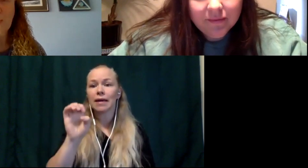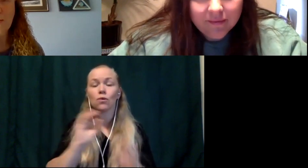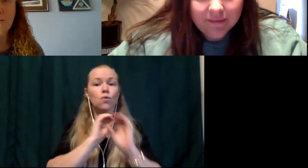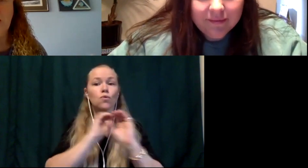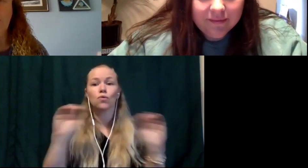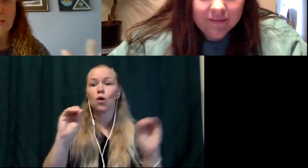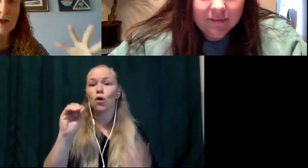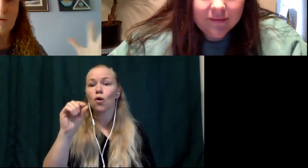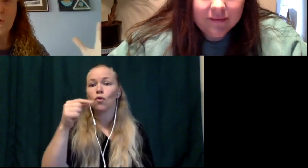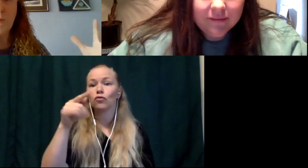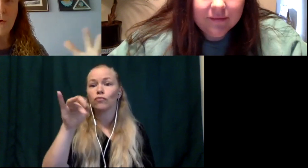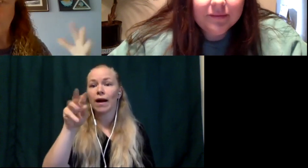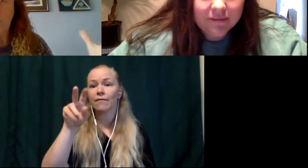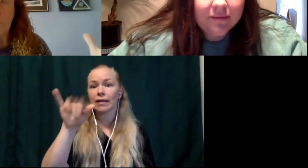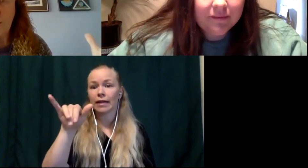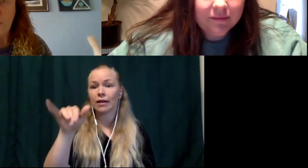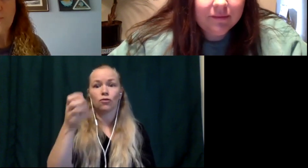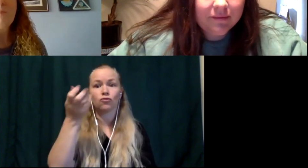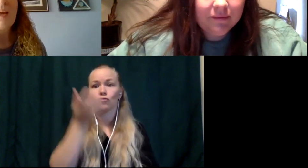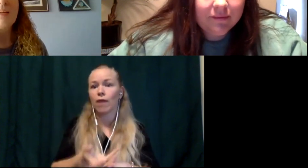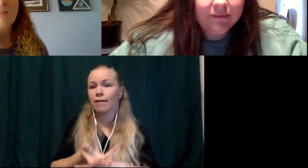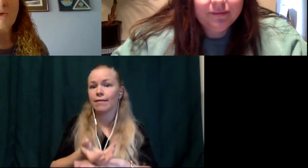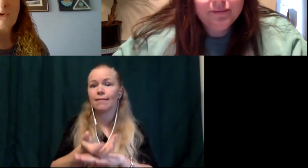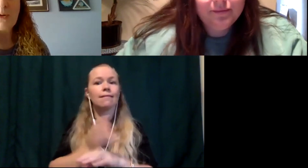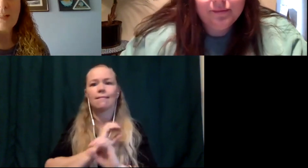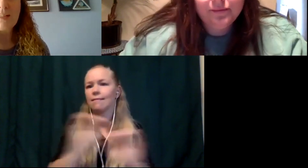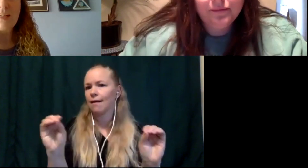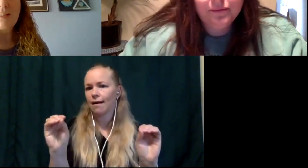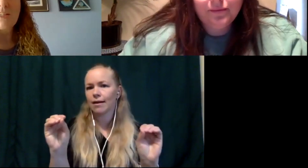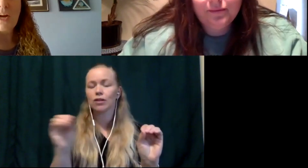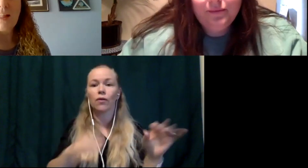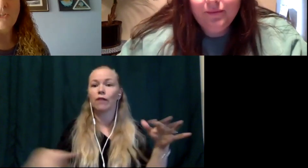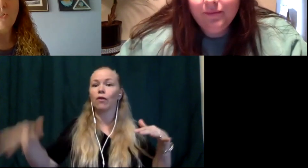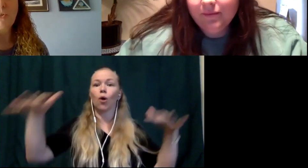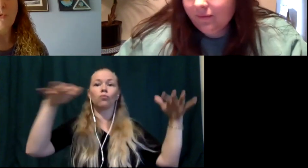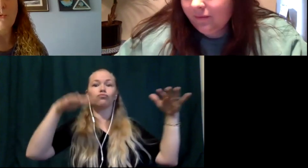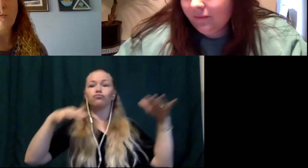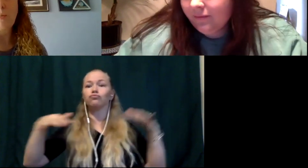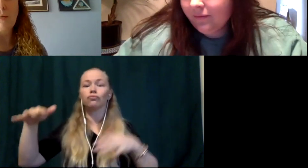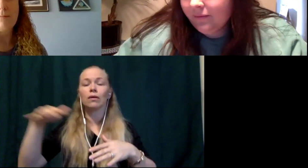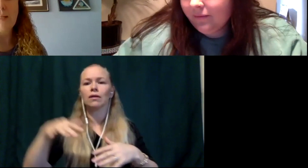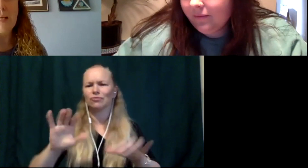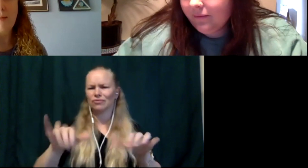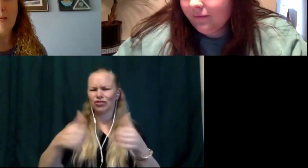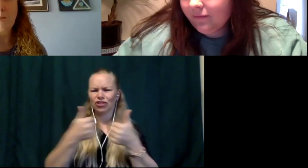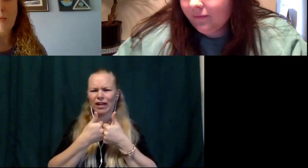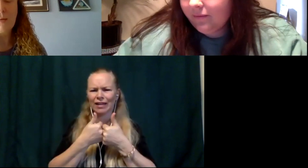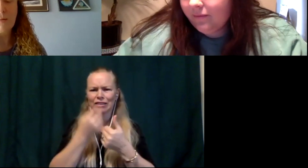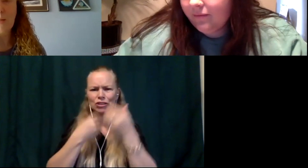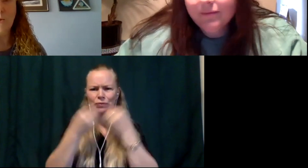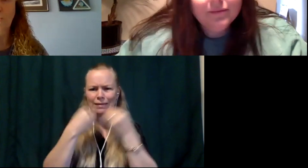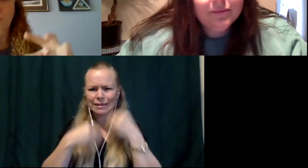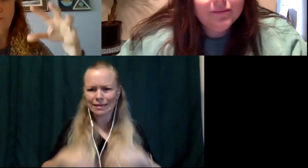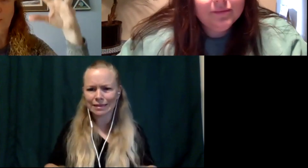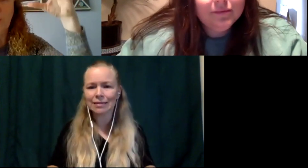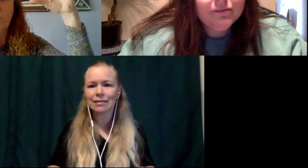which means that things can float around, you float around. So it's a challenge to eat things, because